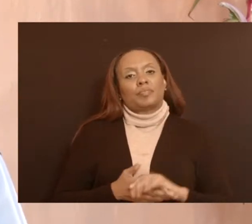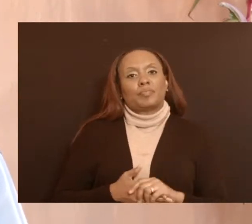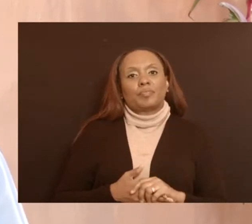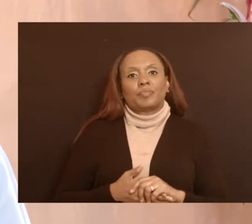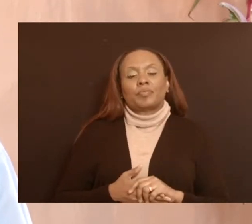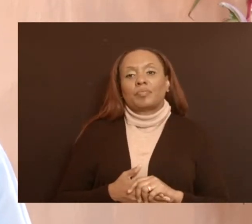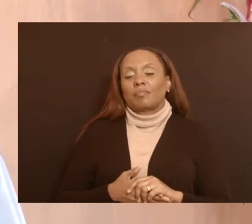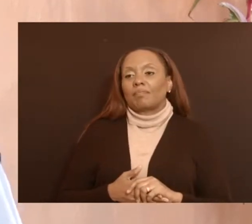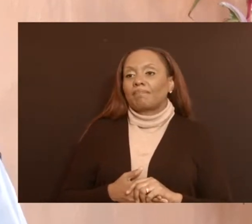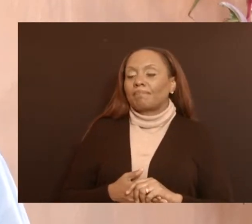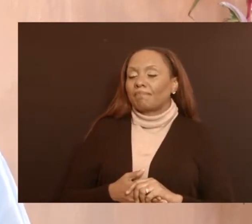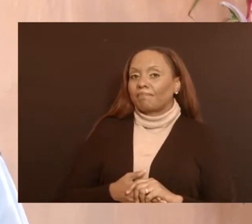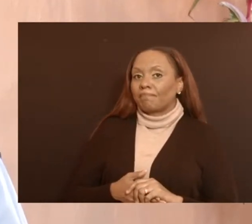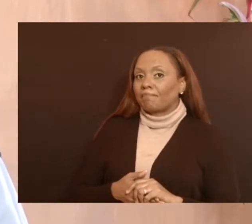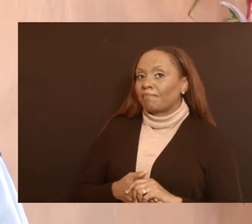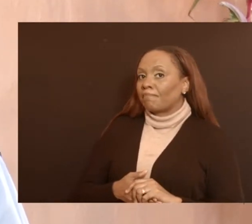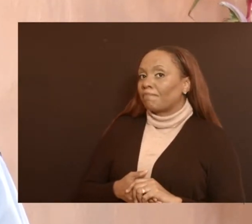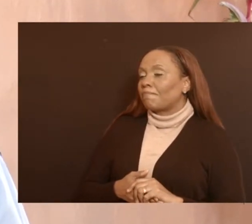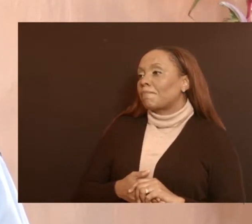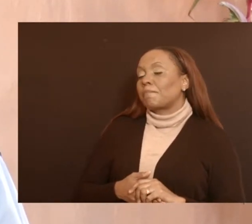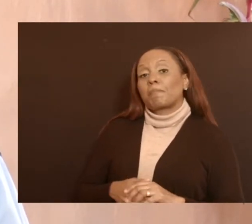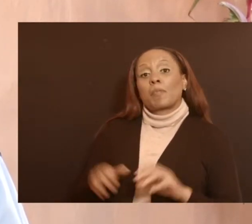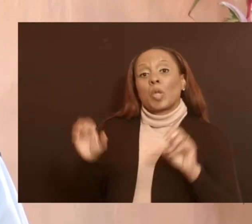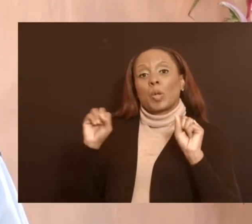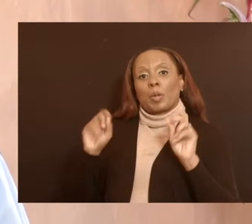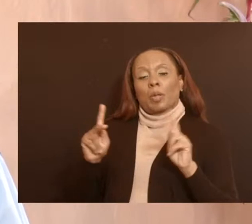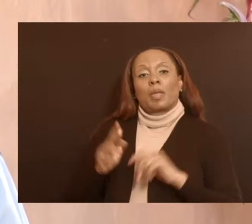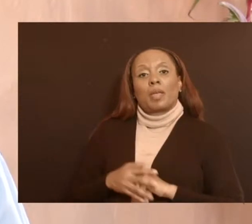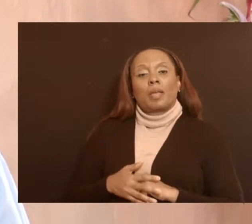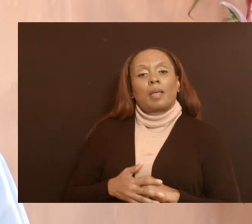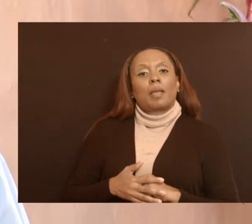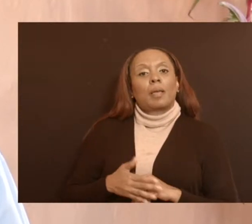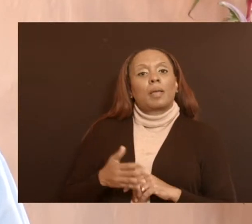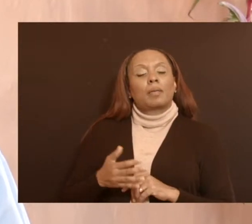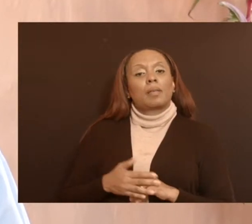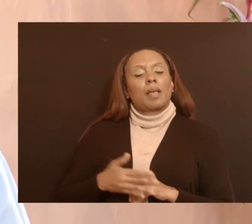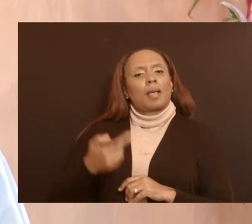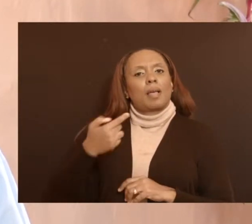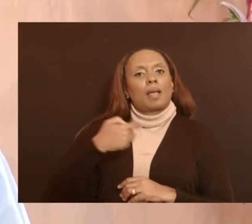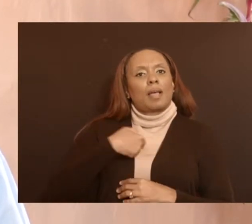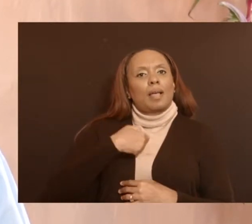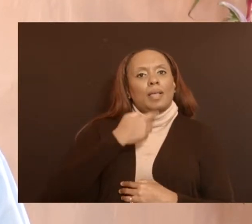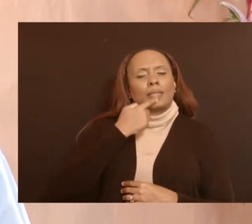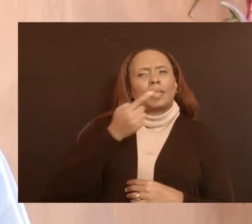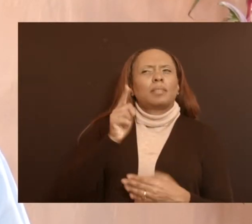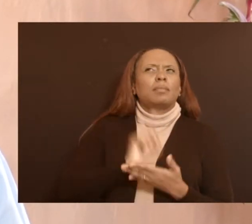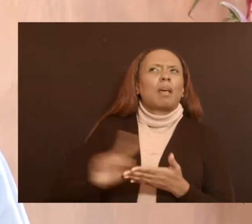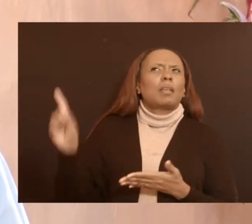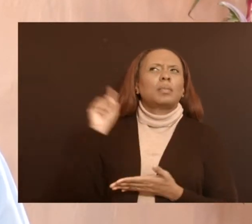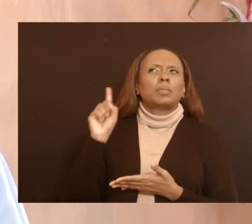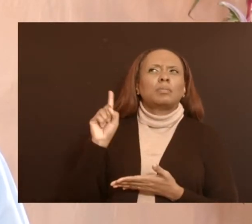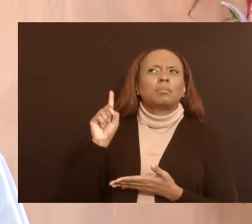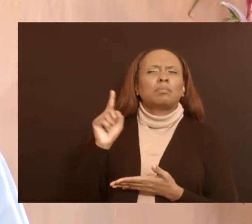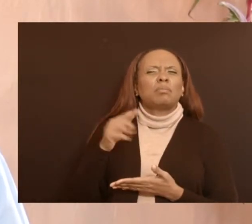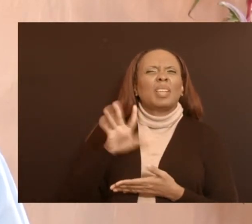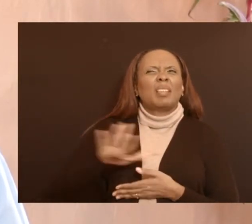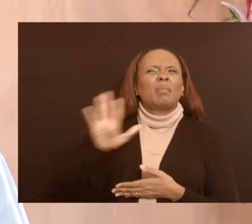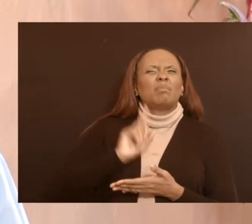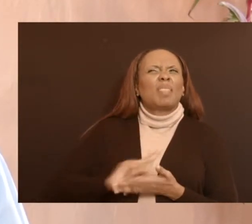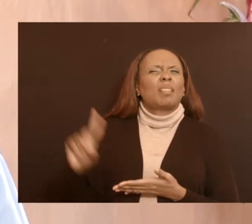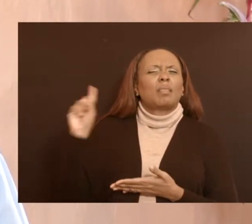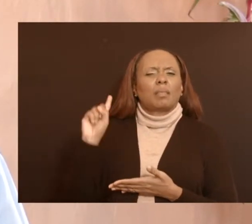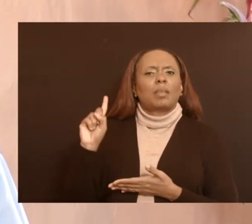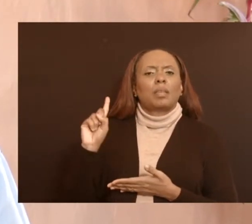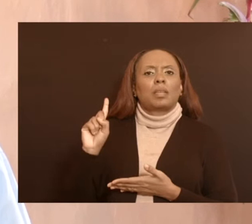First of all, let me indicate to you that I would have mentioned a week or so ago that